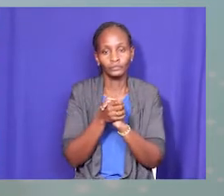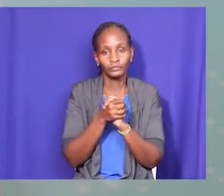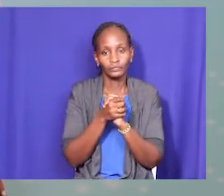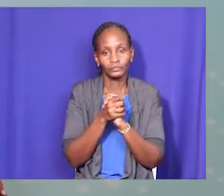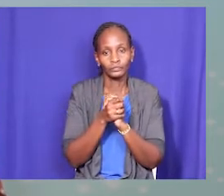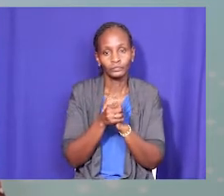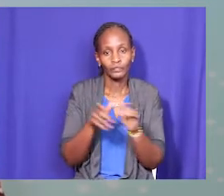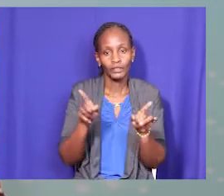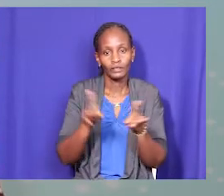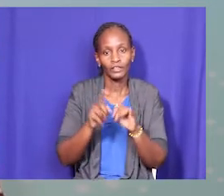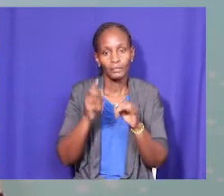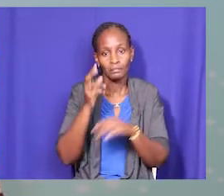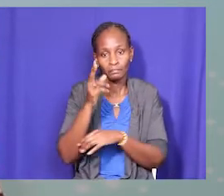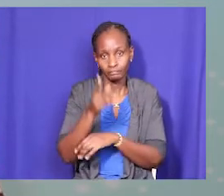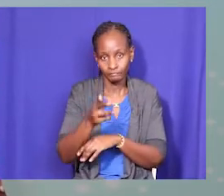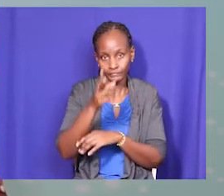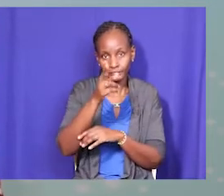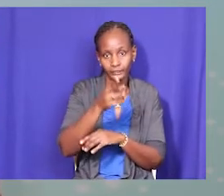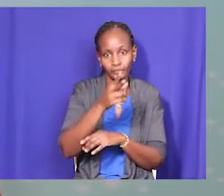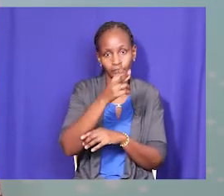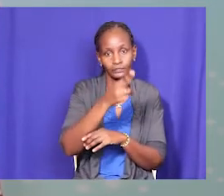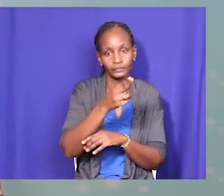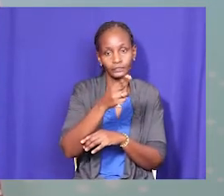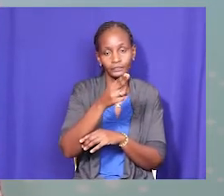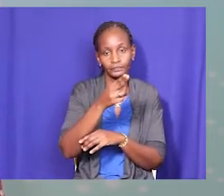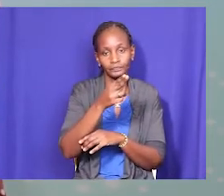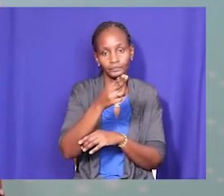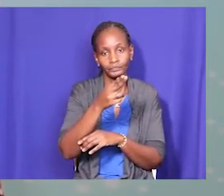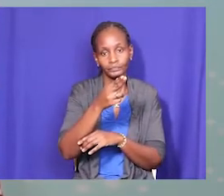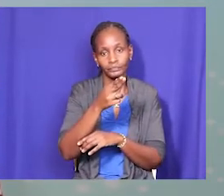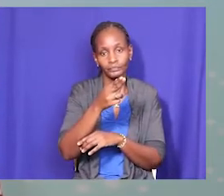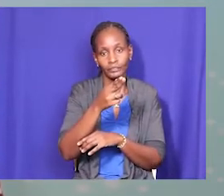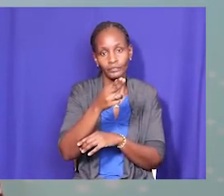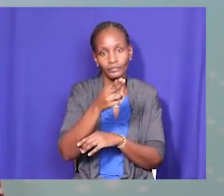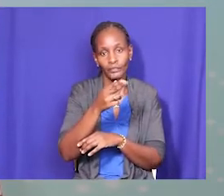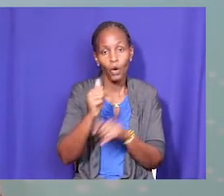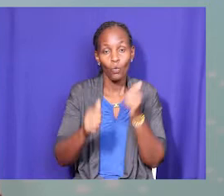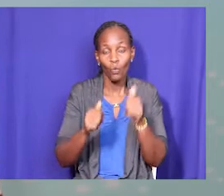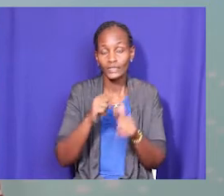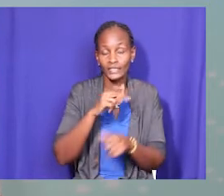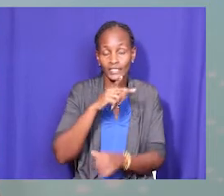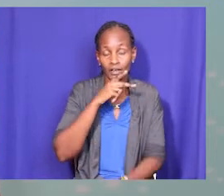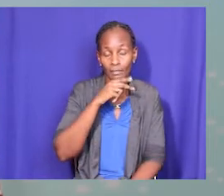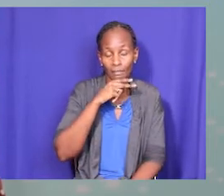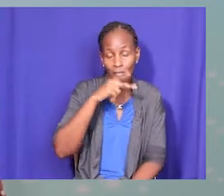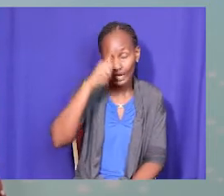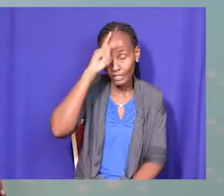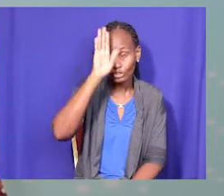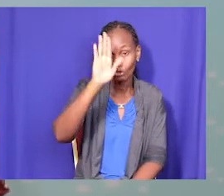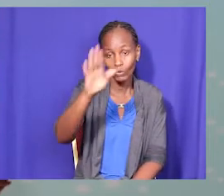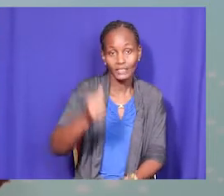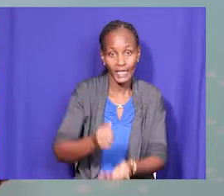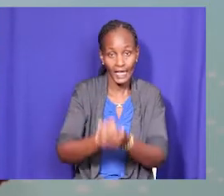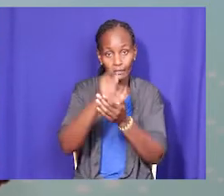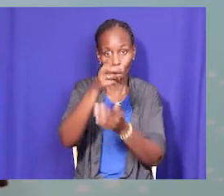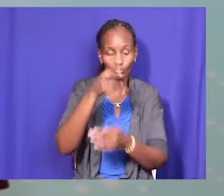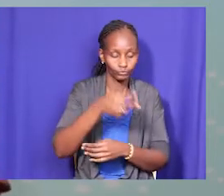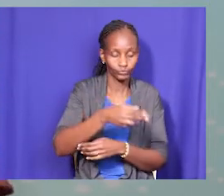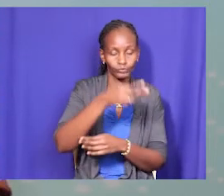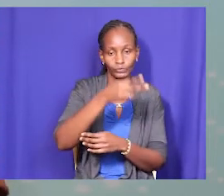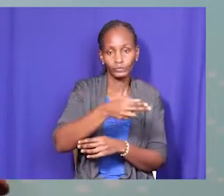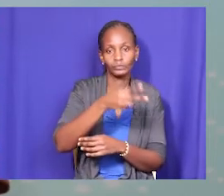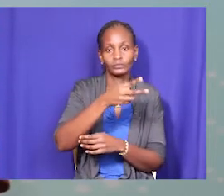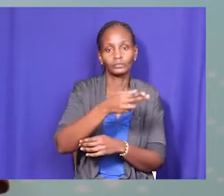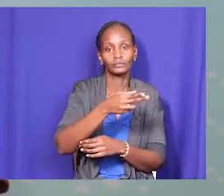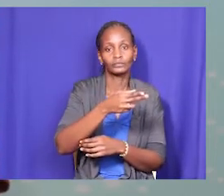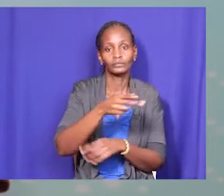a pair of scissors, to which mommy and daddy are going to help you cut,